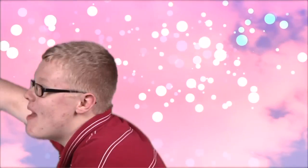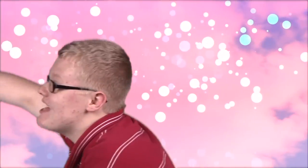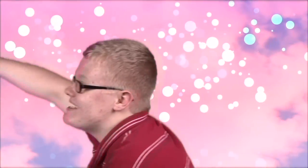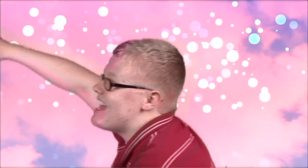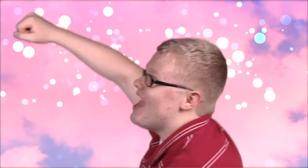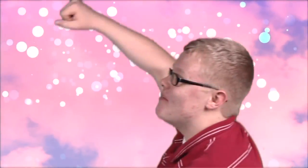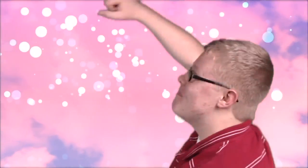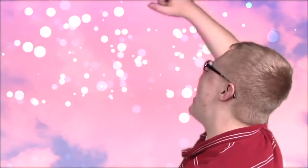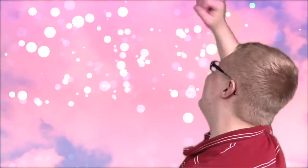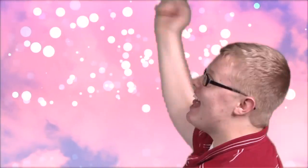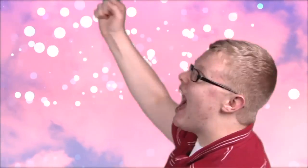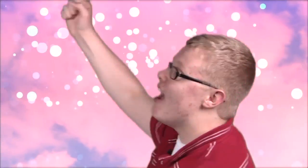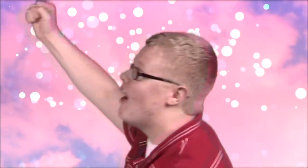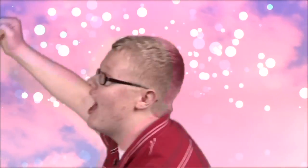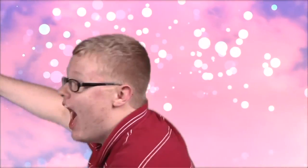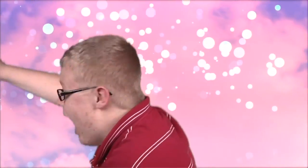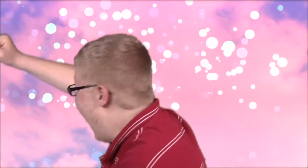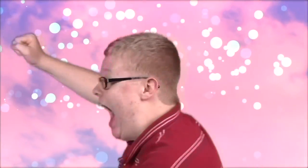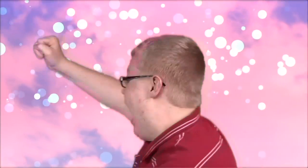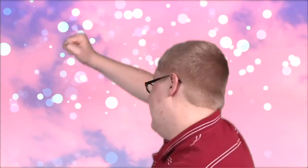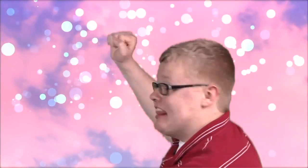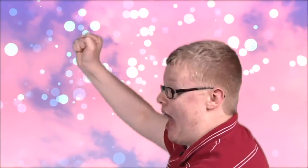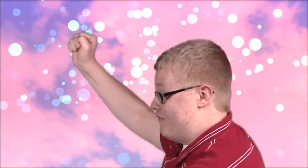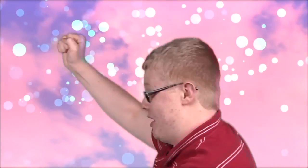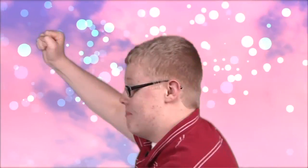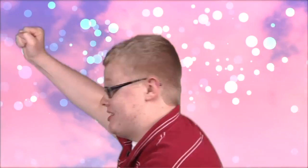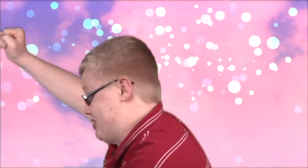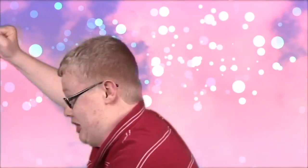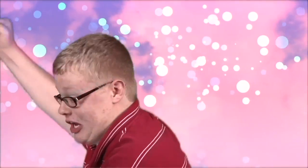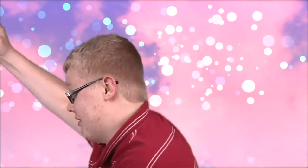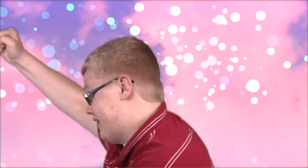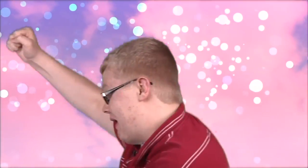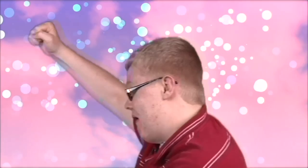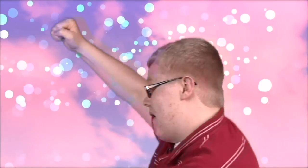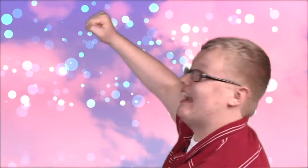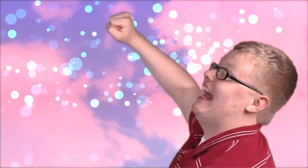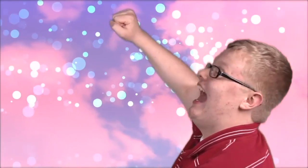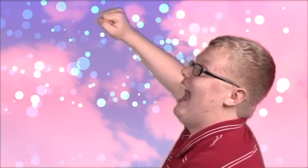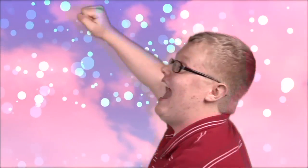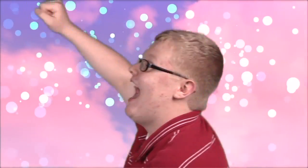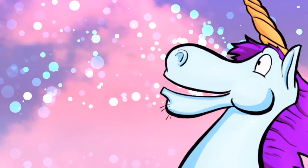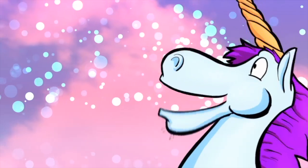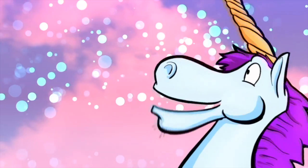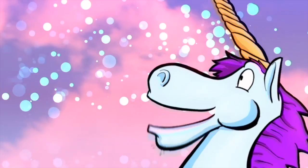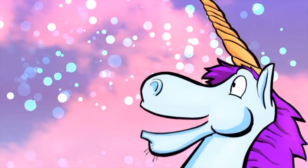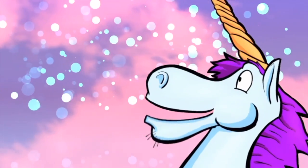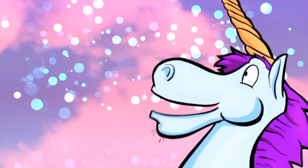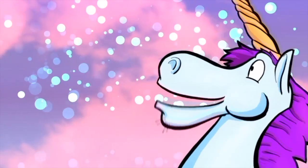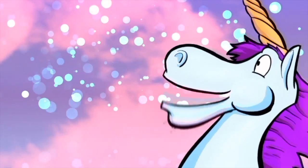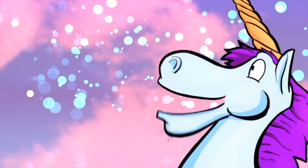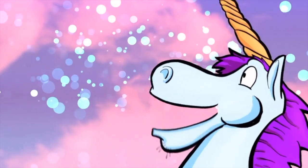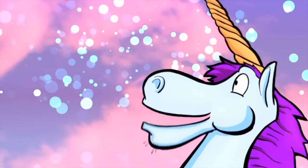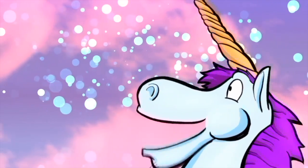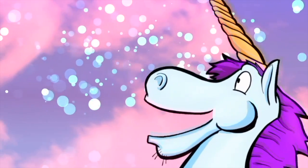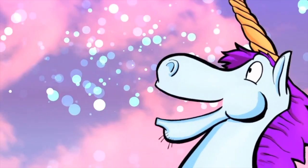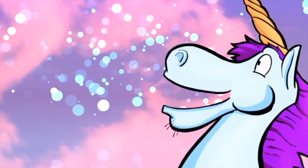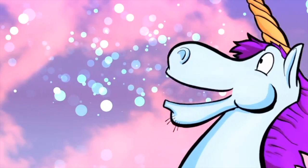This is the best day of my life! I love you, Mr. Unicorn! Well,